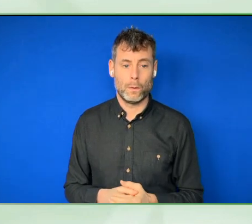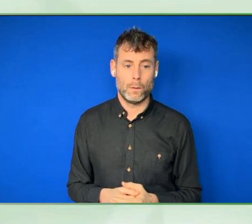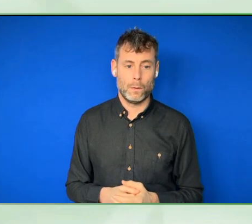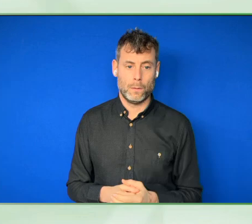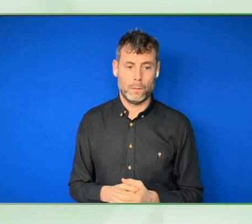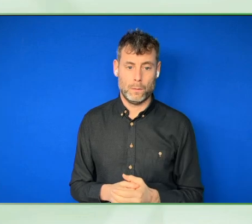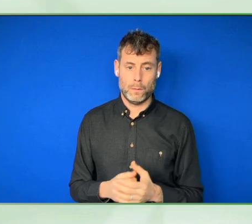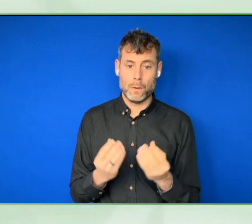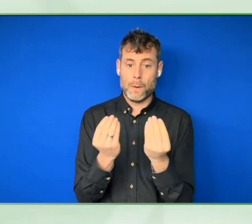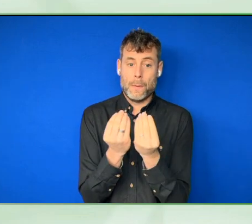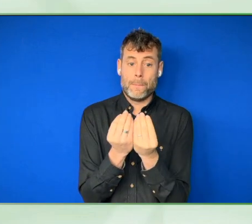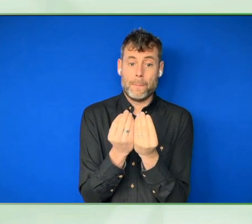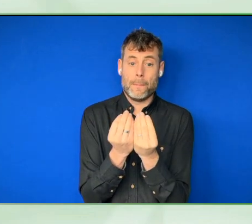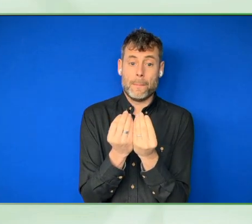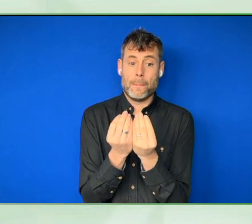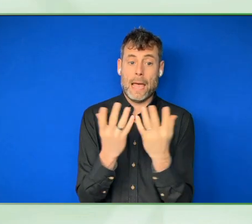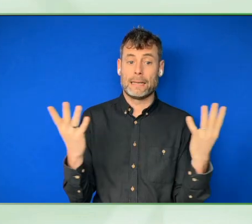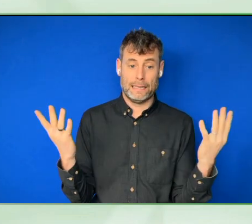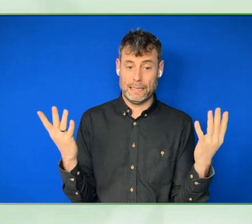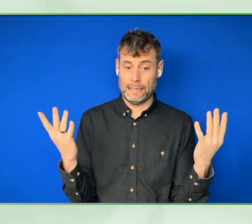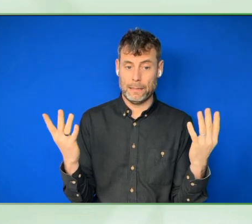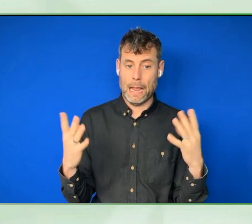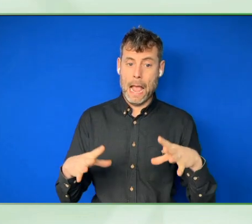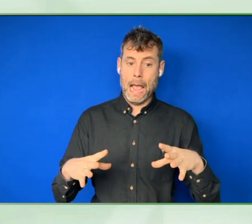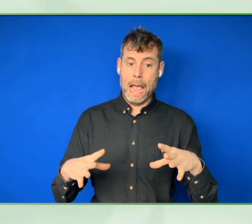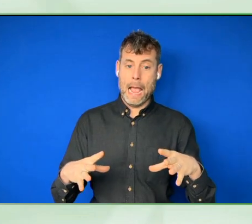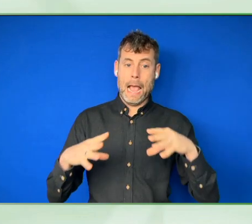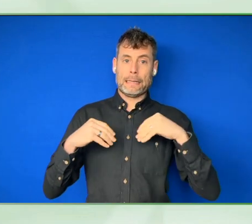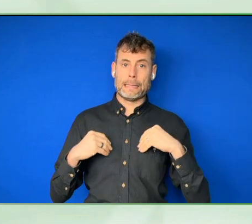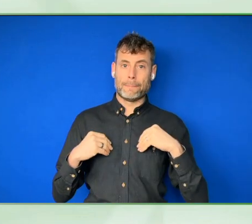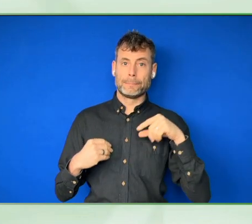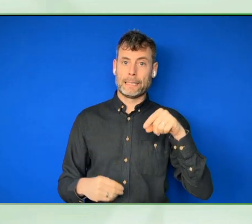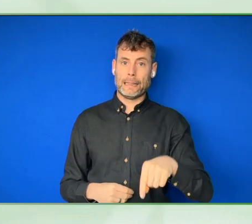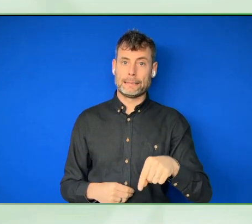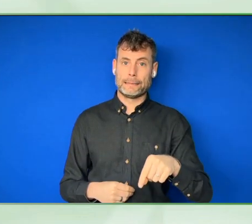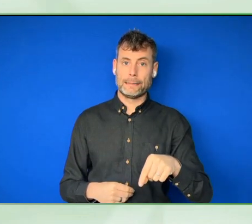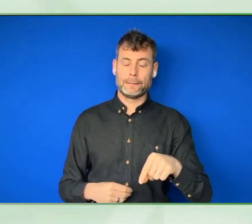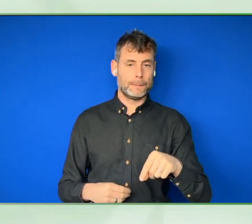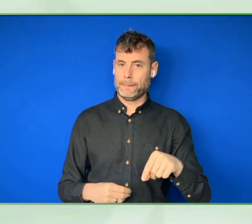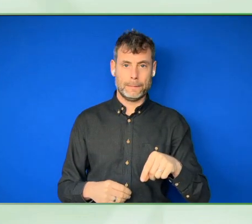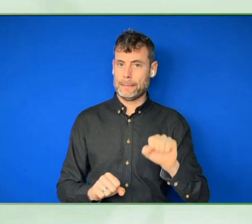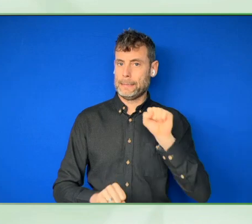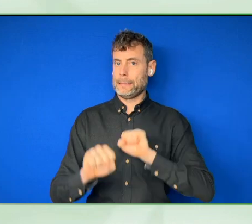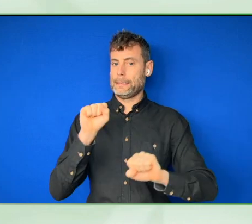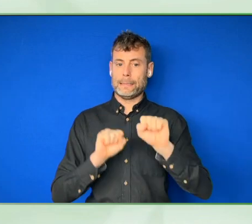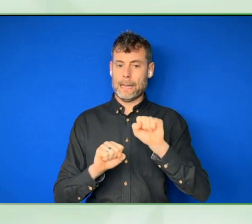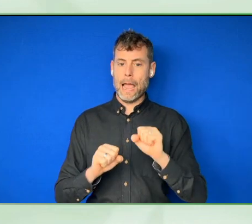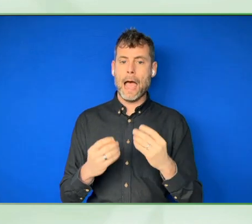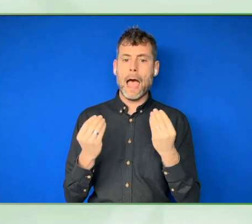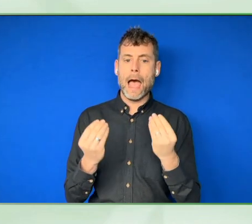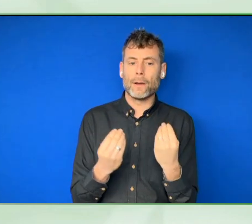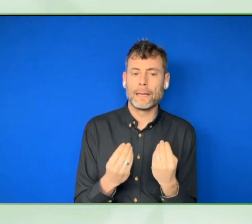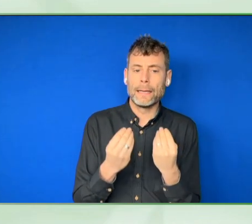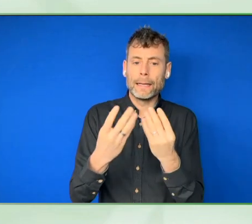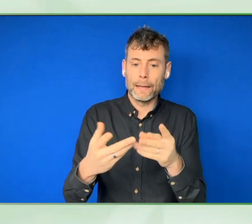by this of a tool which they can readily, very happily use, this is what matters to